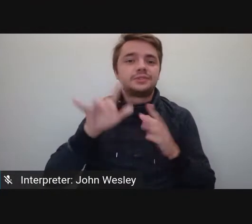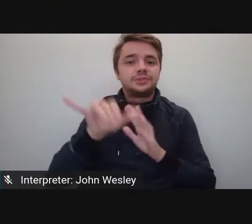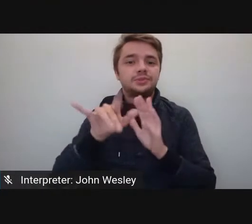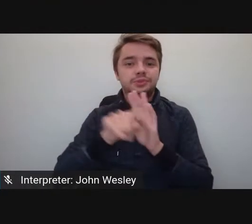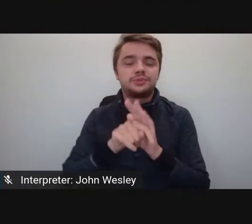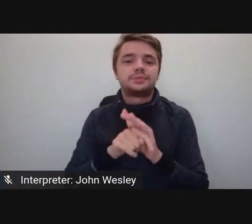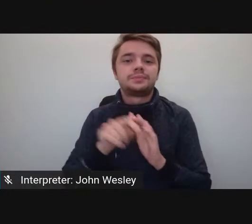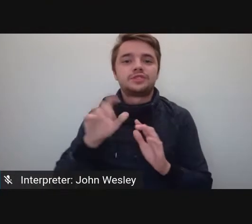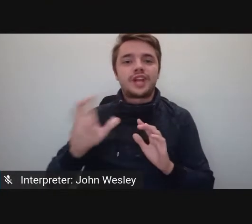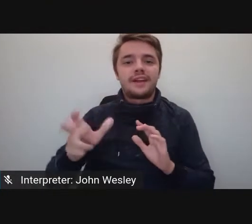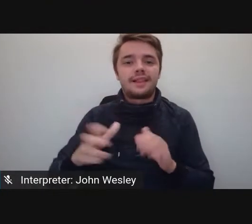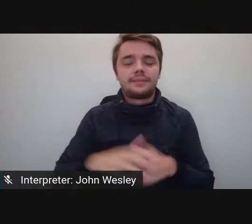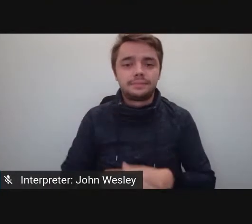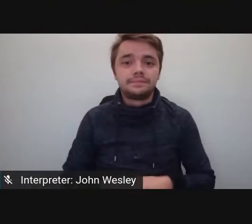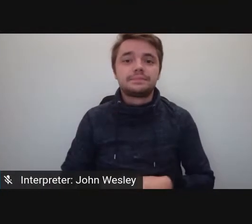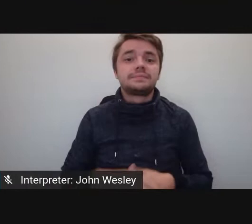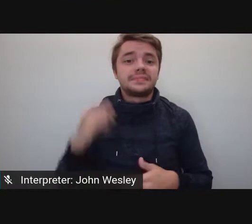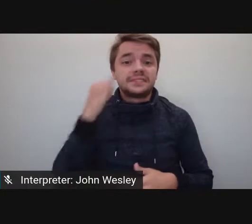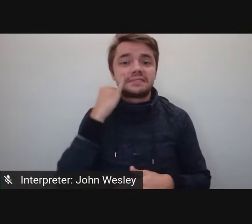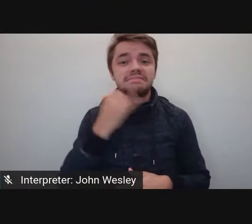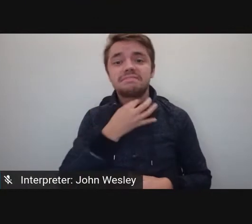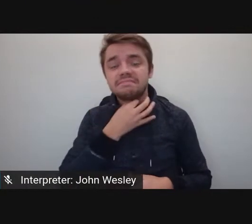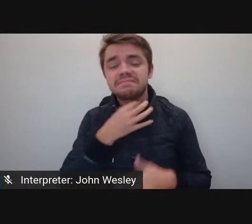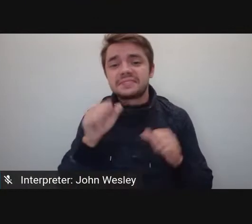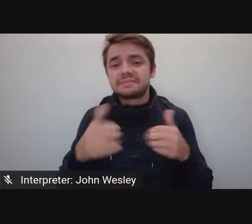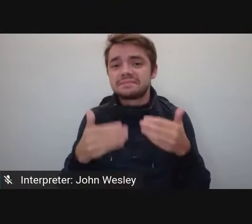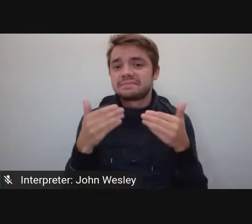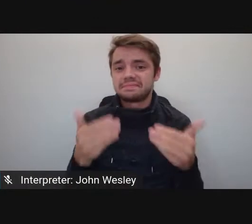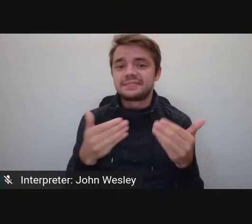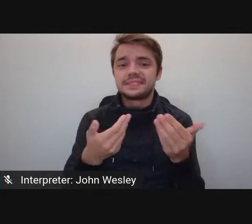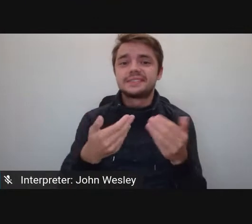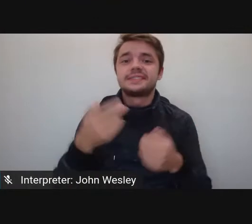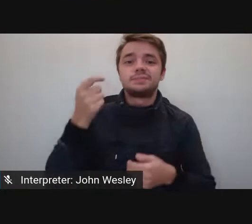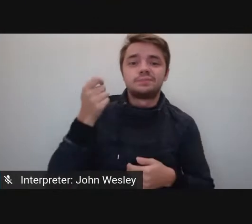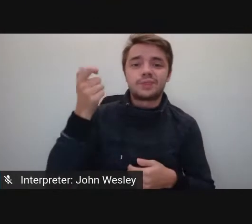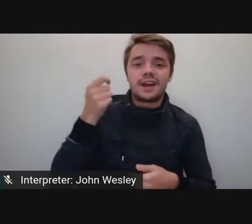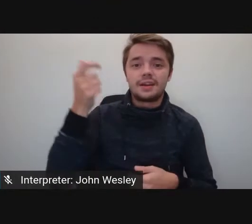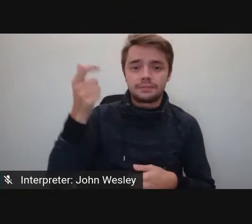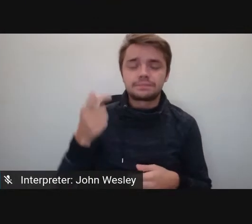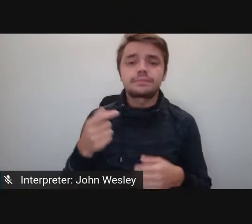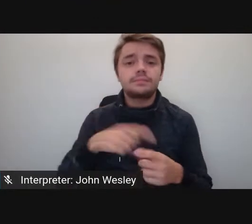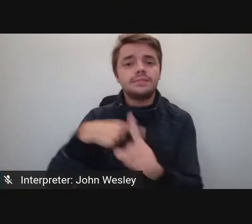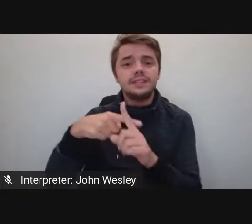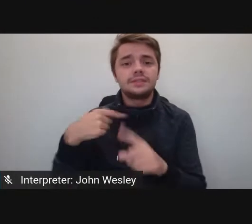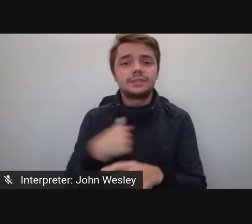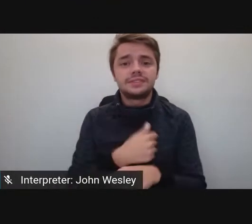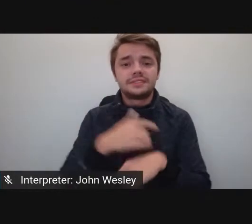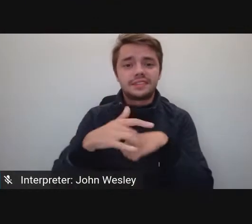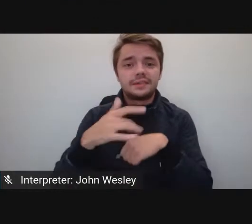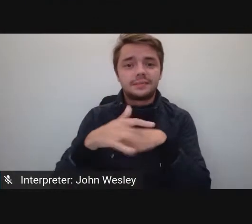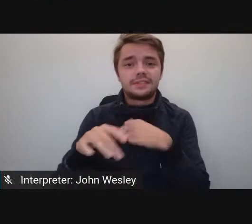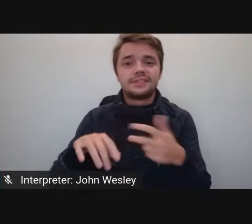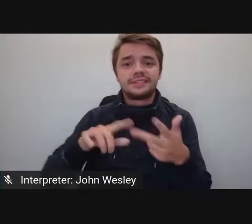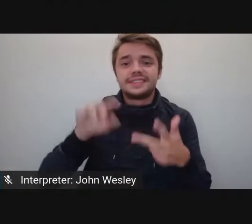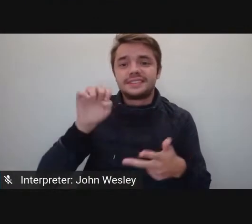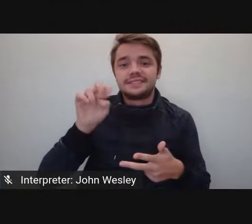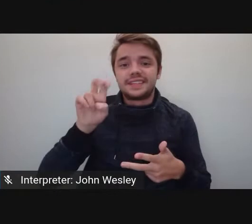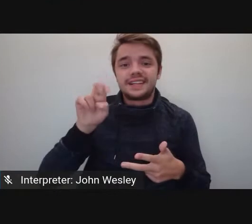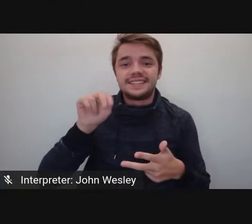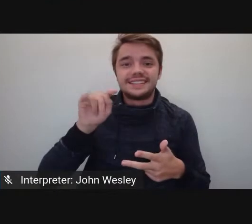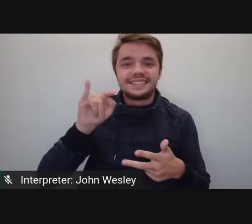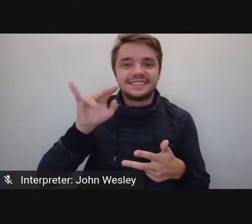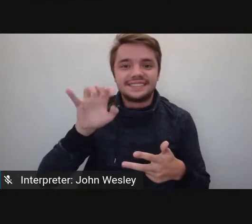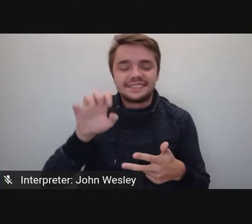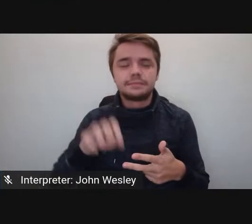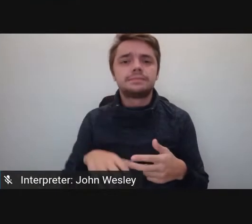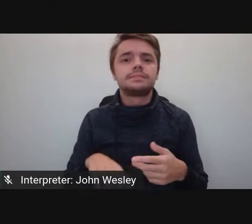and follow us on Facebook. This is also available on Eventive. And just another reminder that